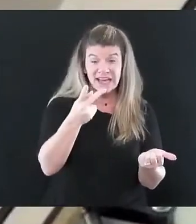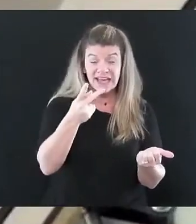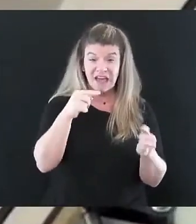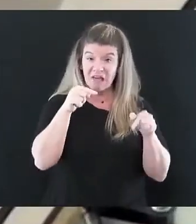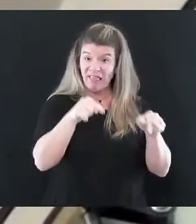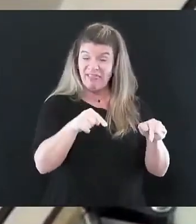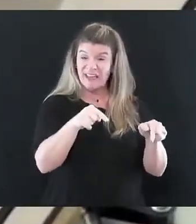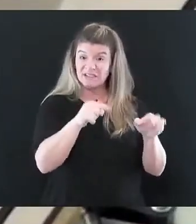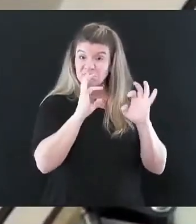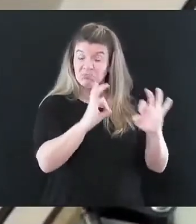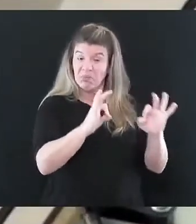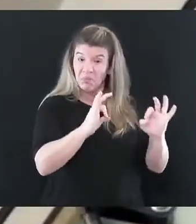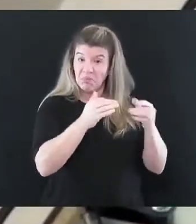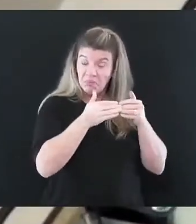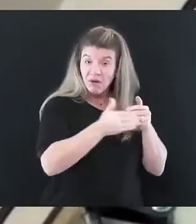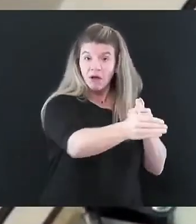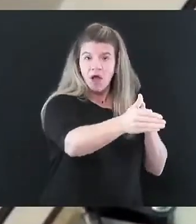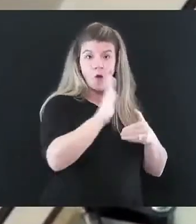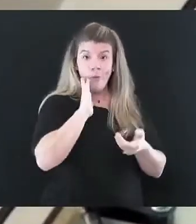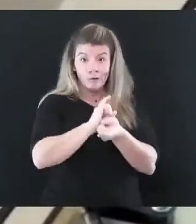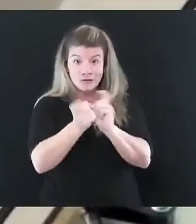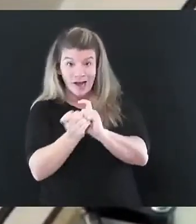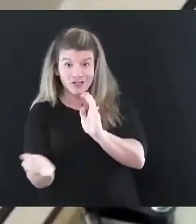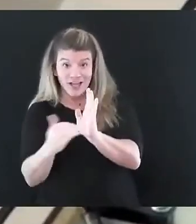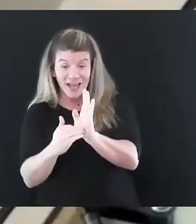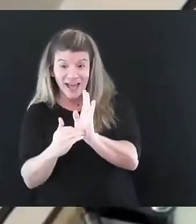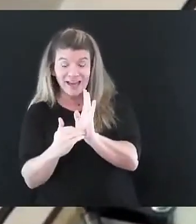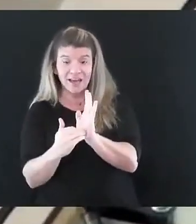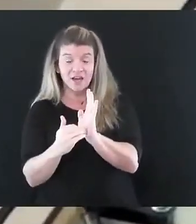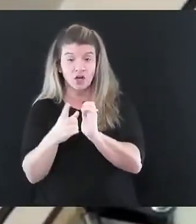we feel like we are capturing